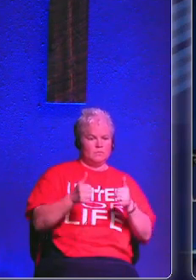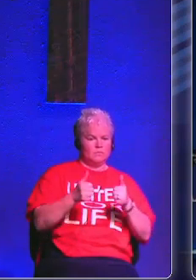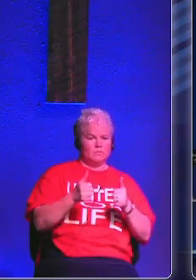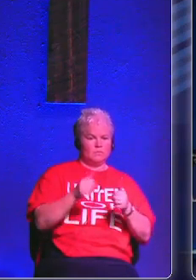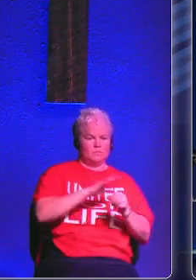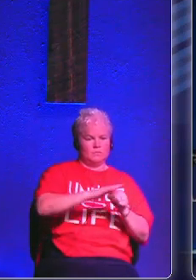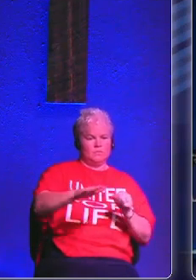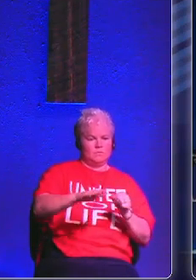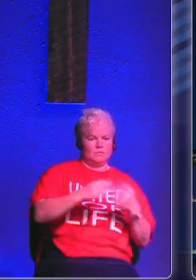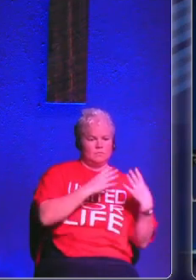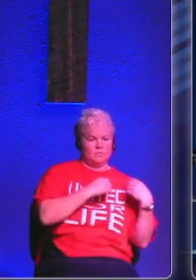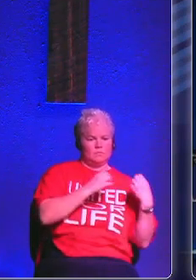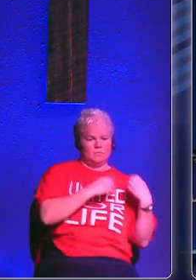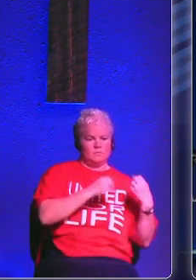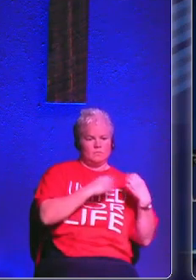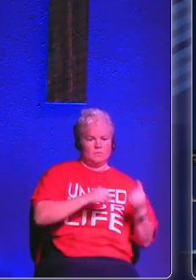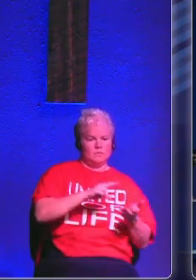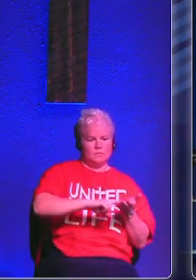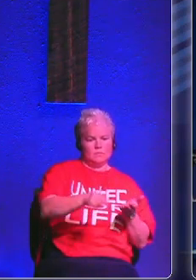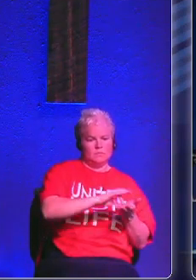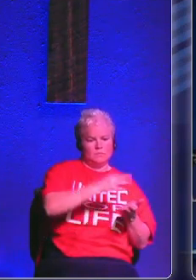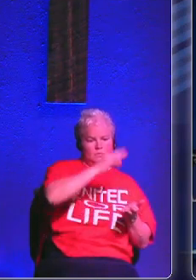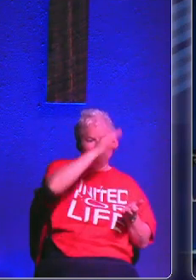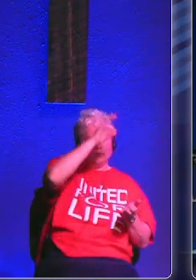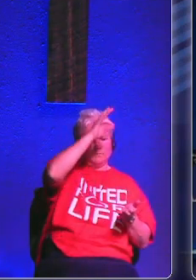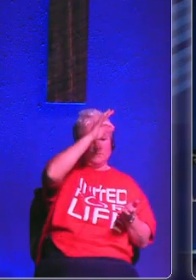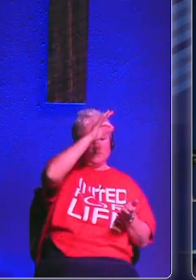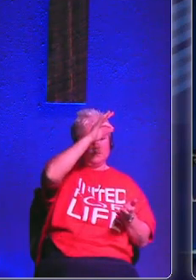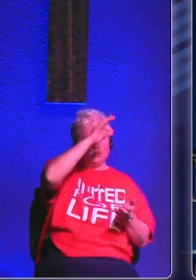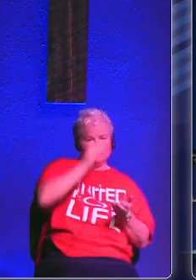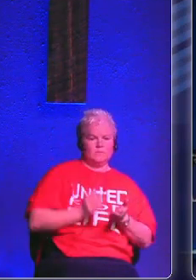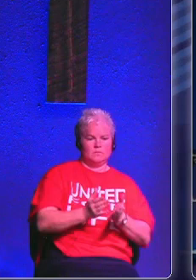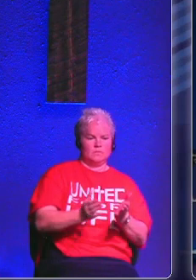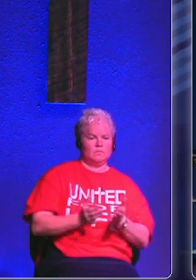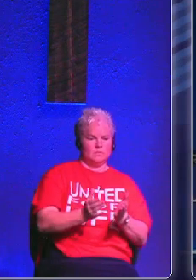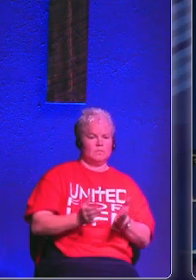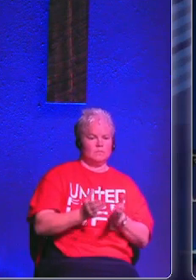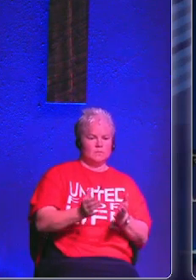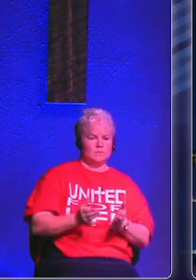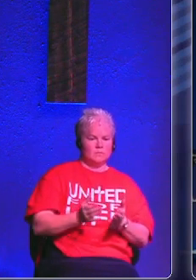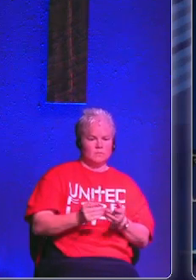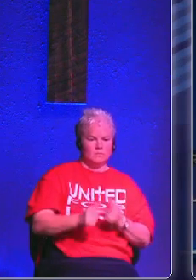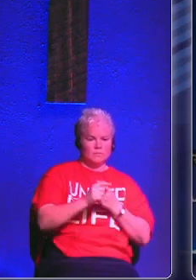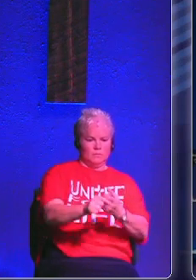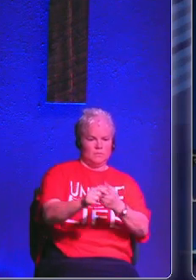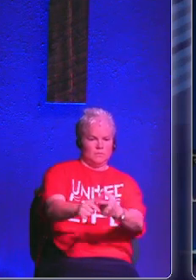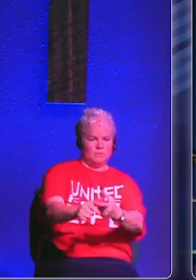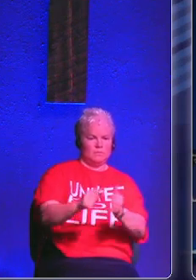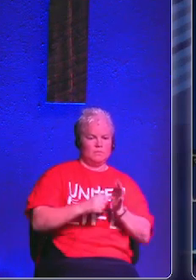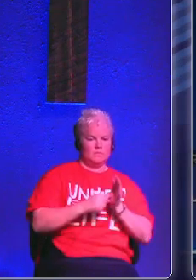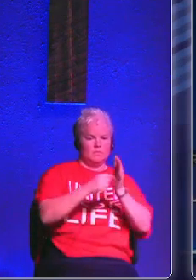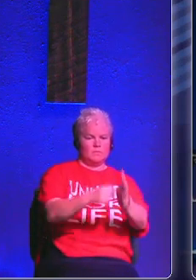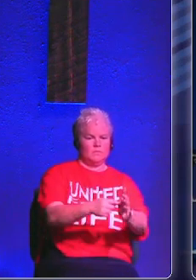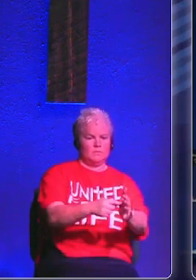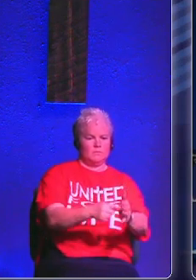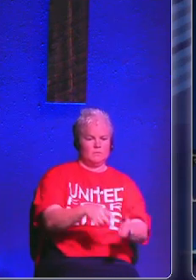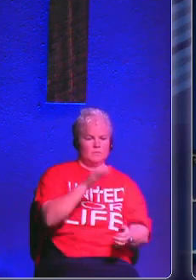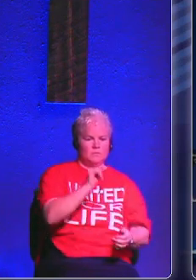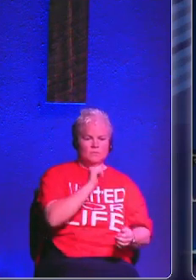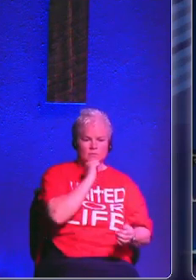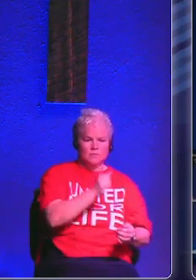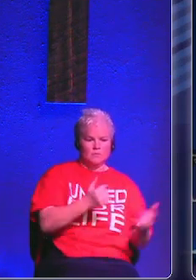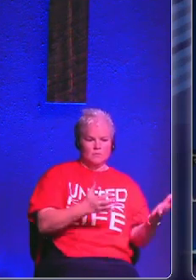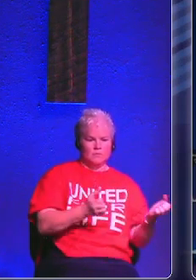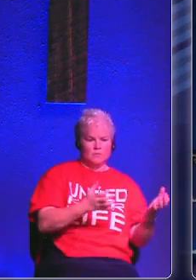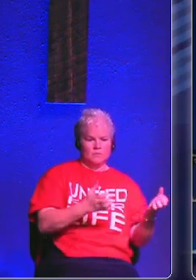so completely desire. Holy Spirit, you're here. You're running the show. I don't want it to